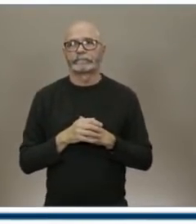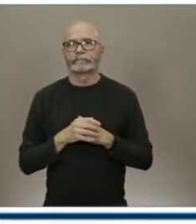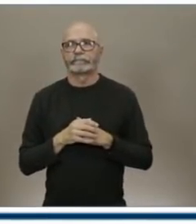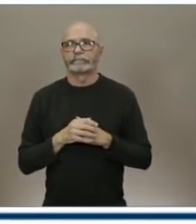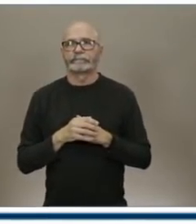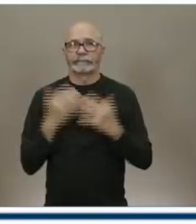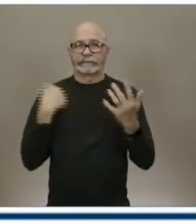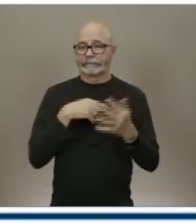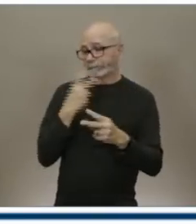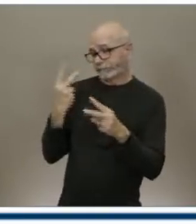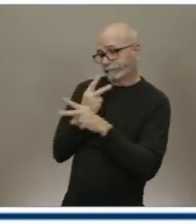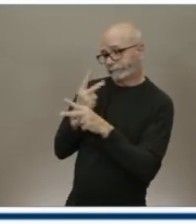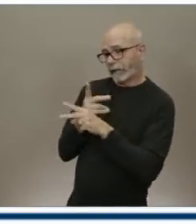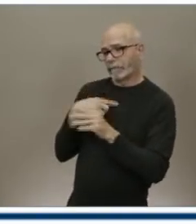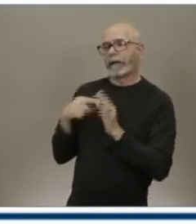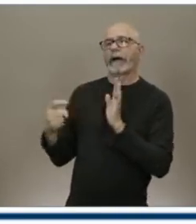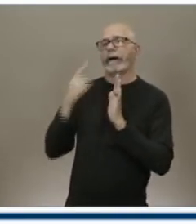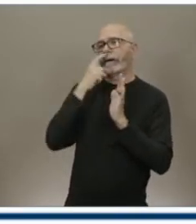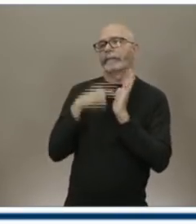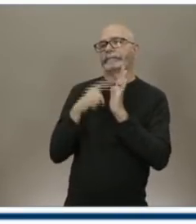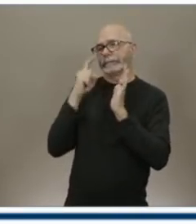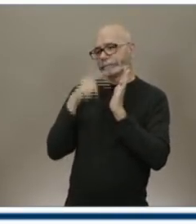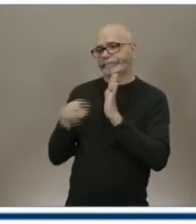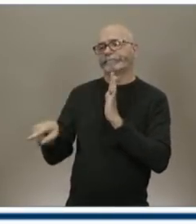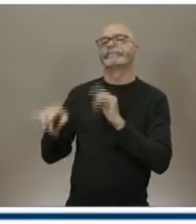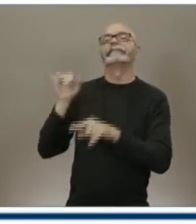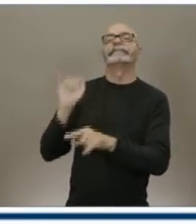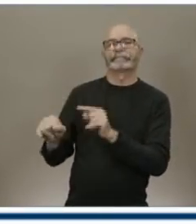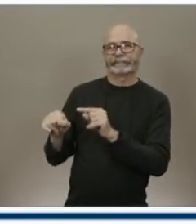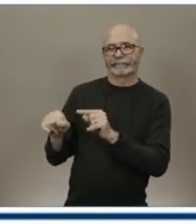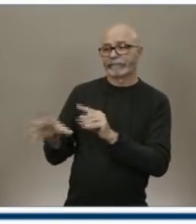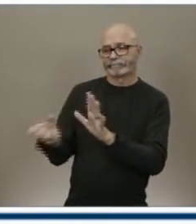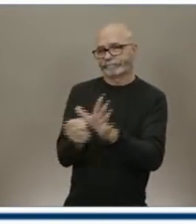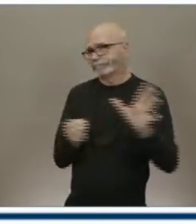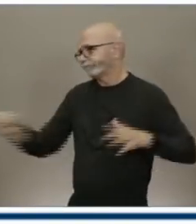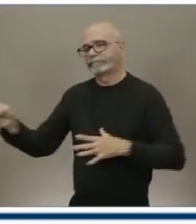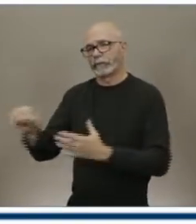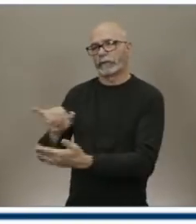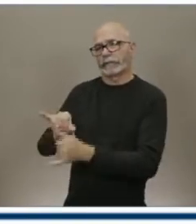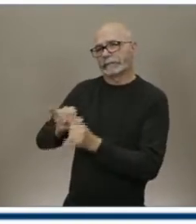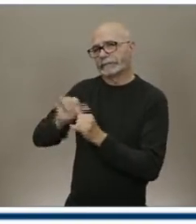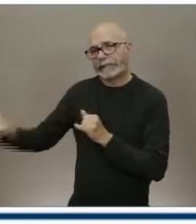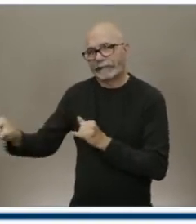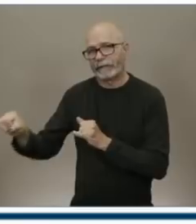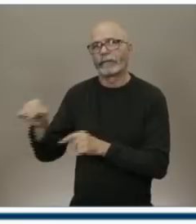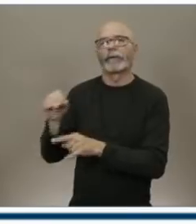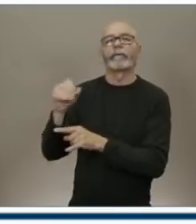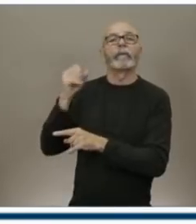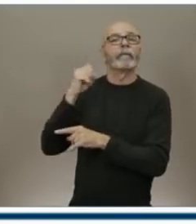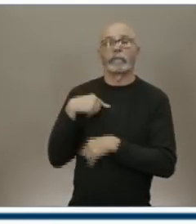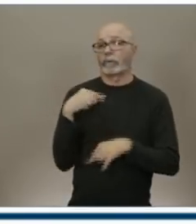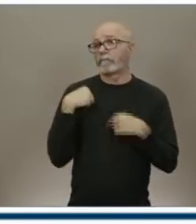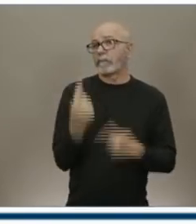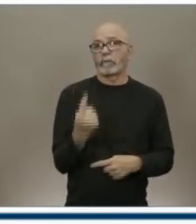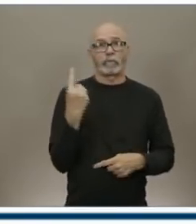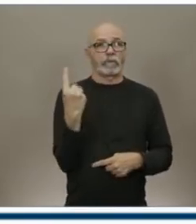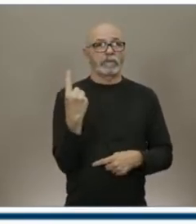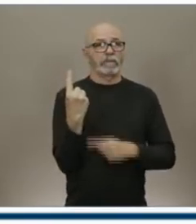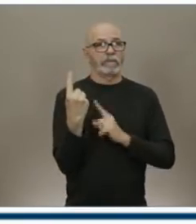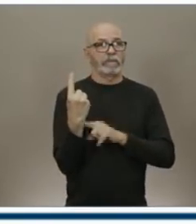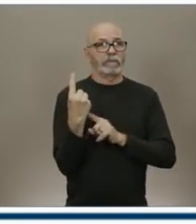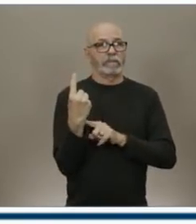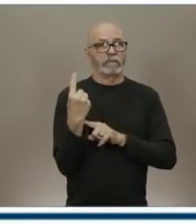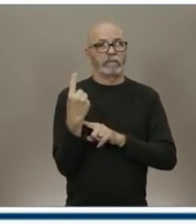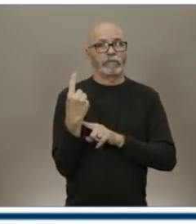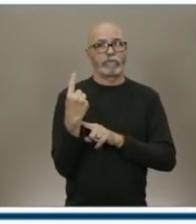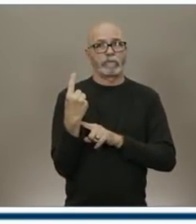that, we isolate the case and their context. But other than one case where the transmission was on a